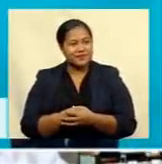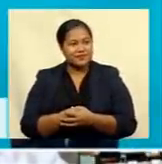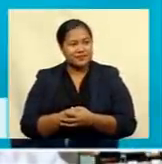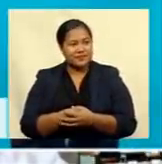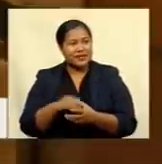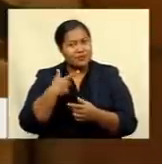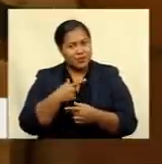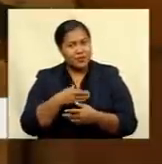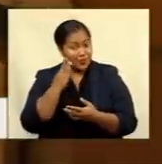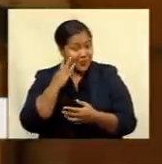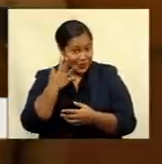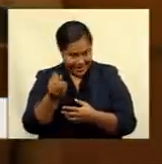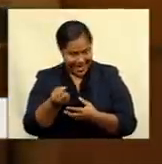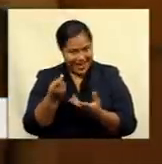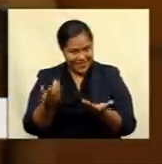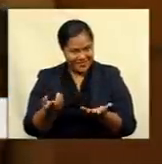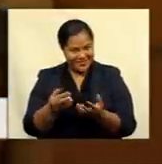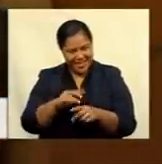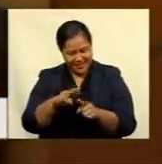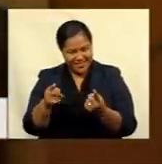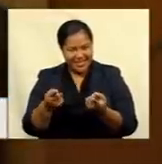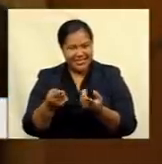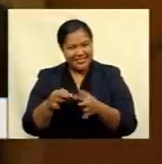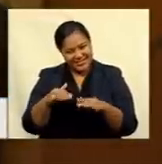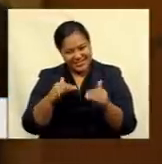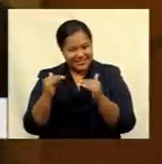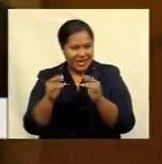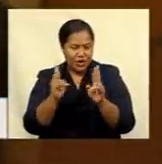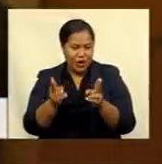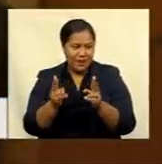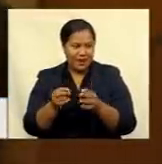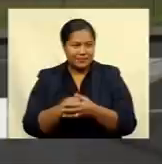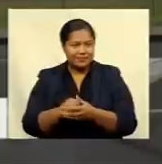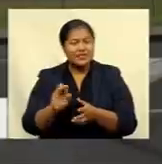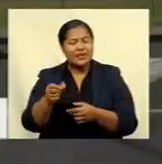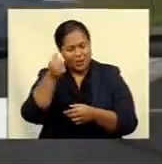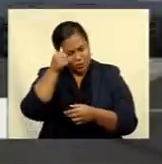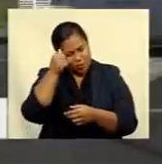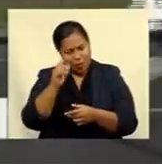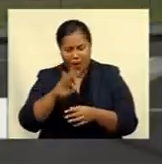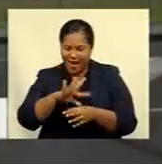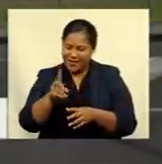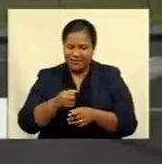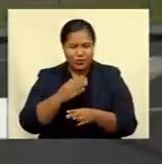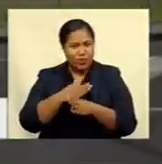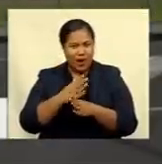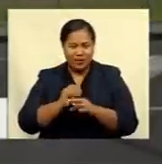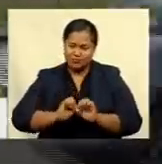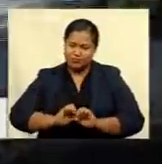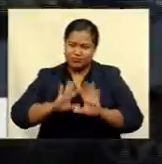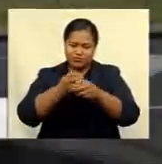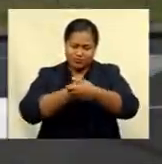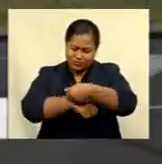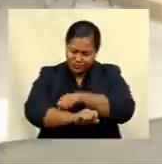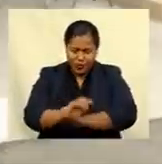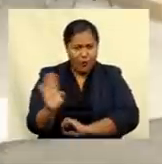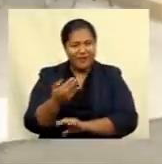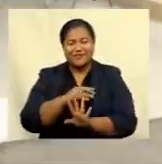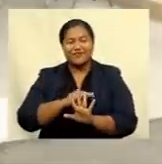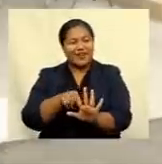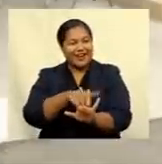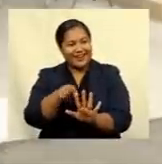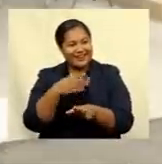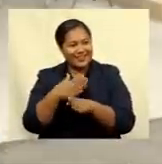capacity to do that. The government adds it's aware of the sacrifices of frontline workers and has many times